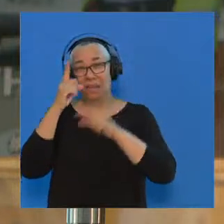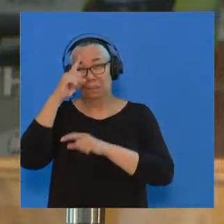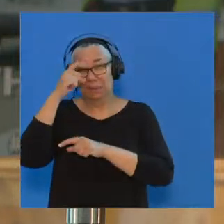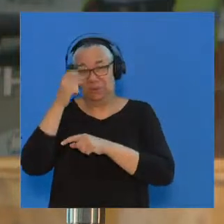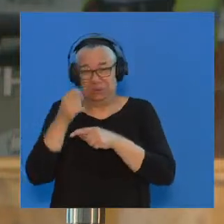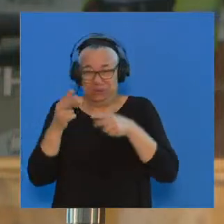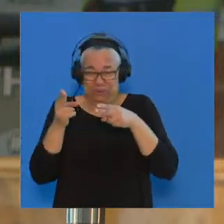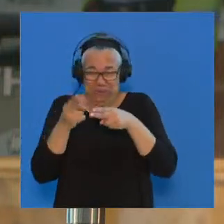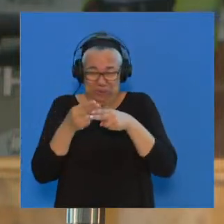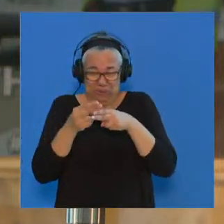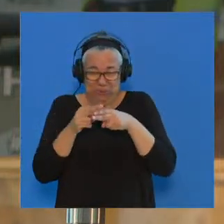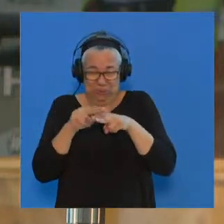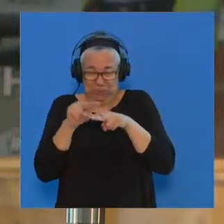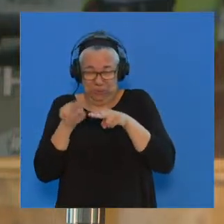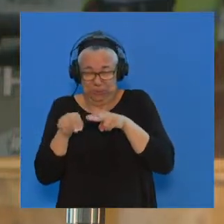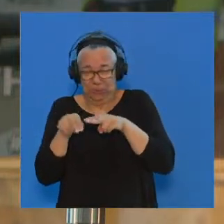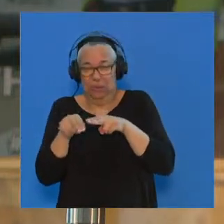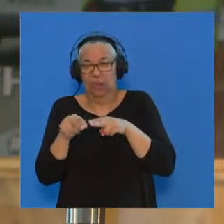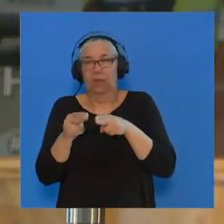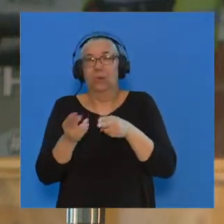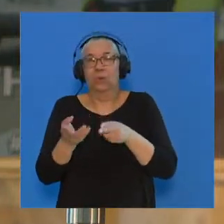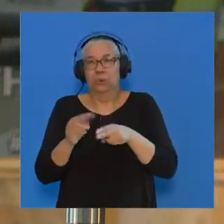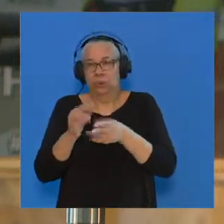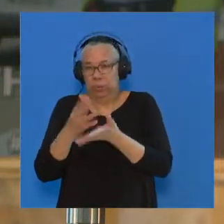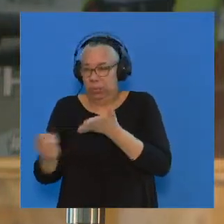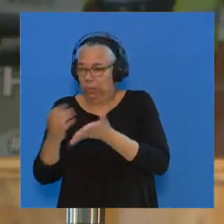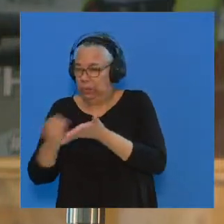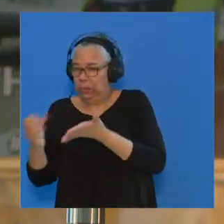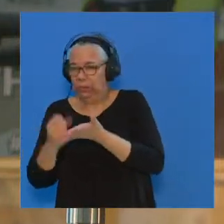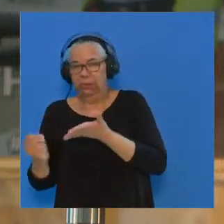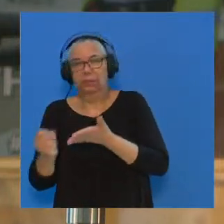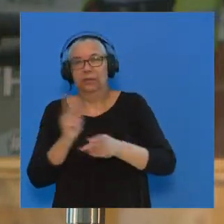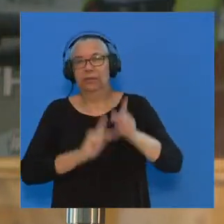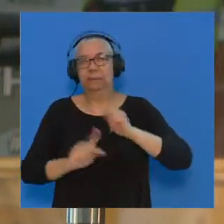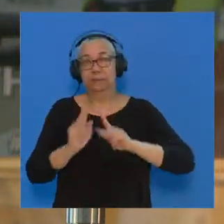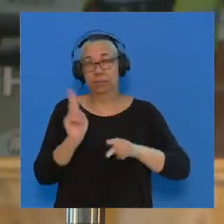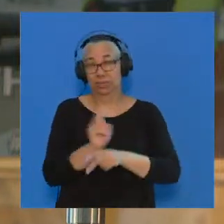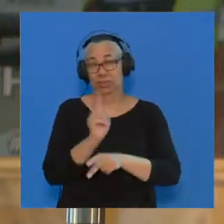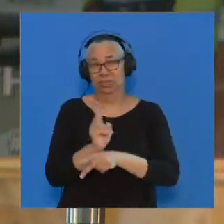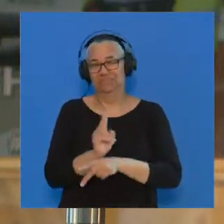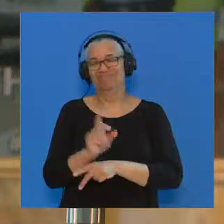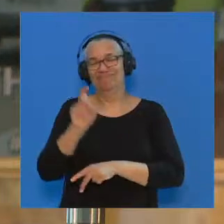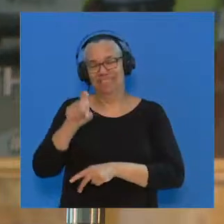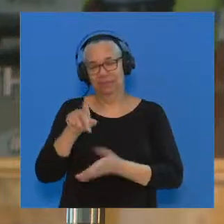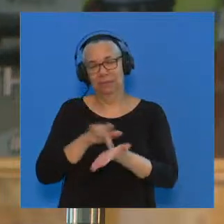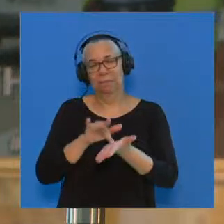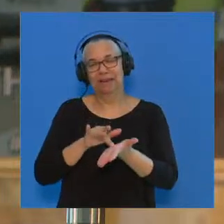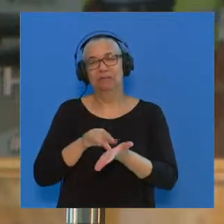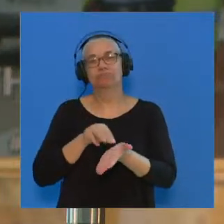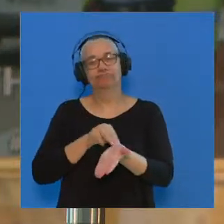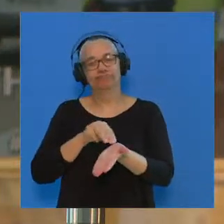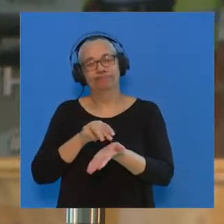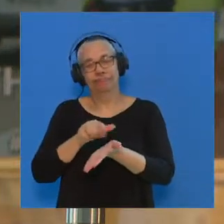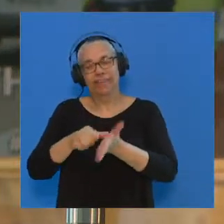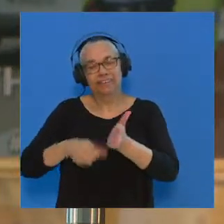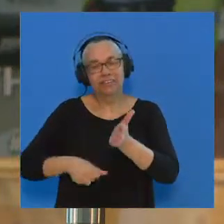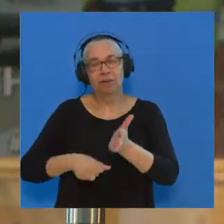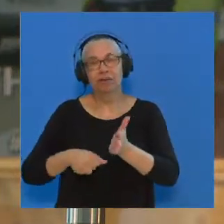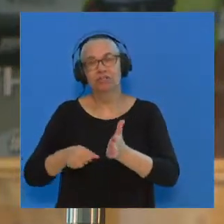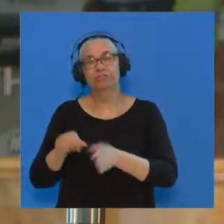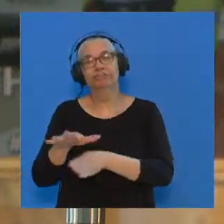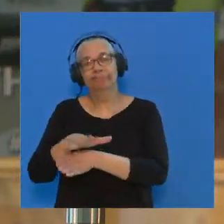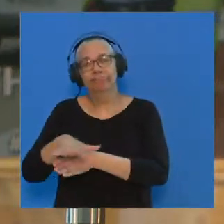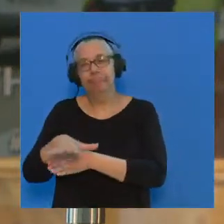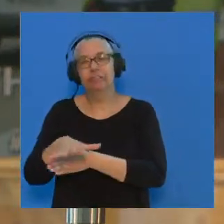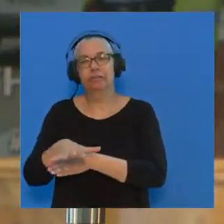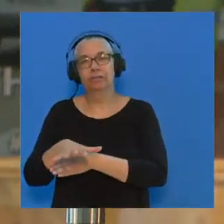shortage of them, and we do have supplies here in Bermuda, we want to make sure that persons that are using those are within the medical and surgical field, as opposed to persons